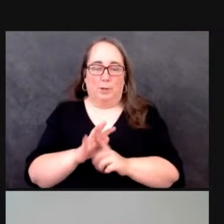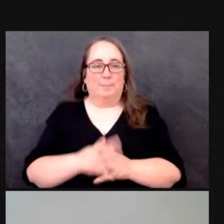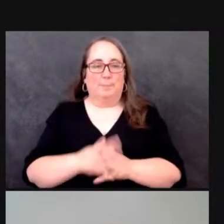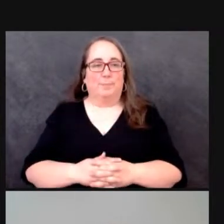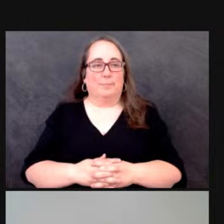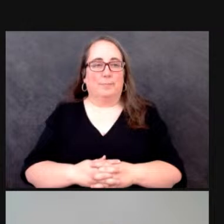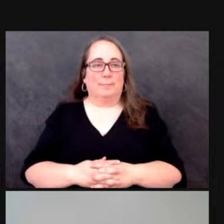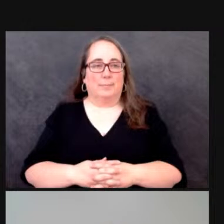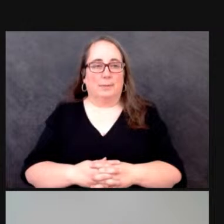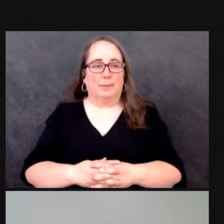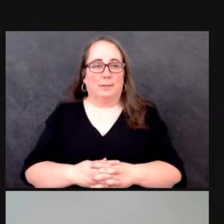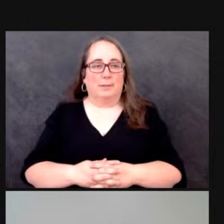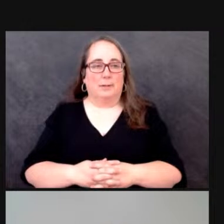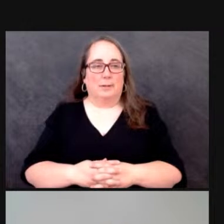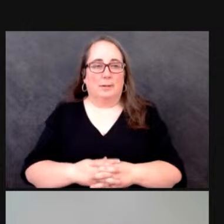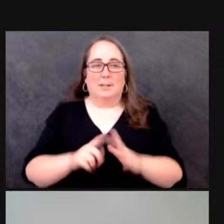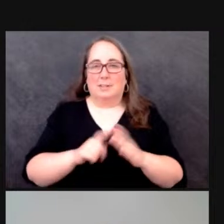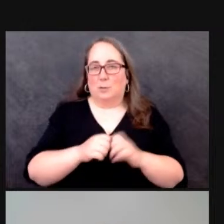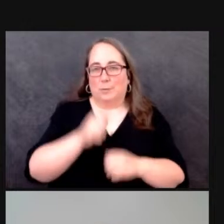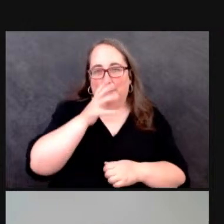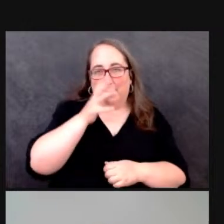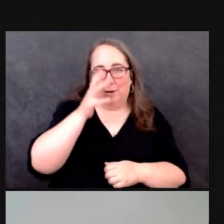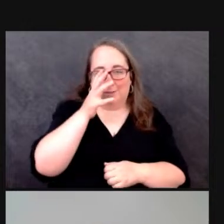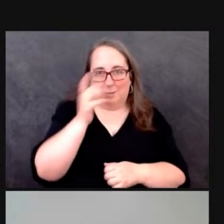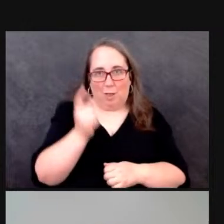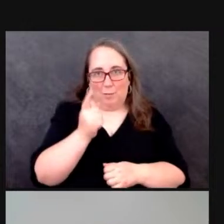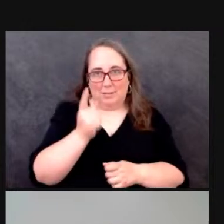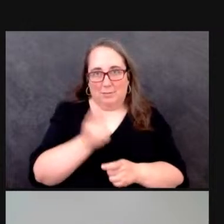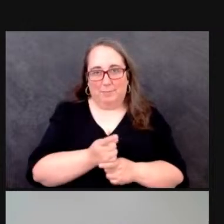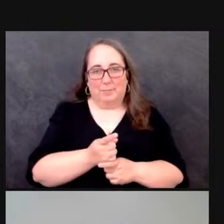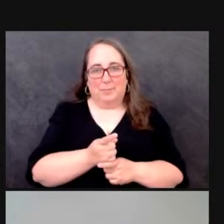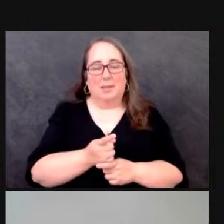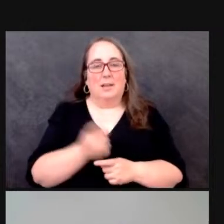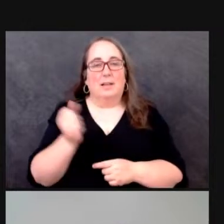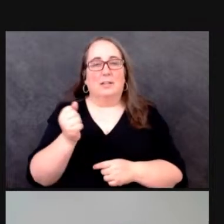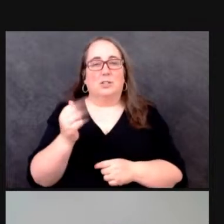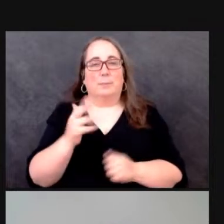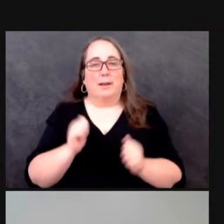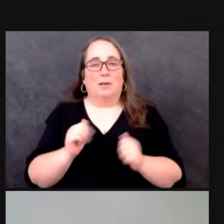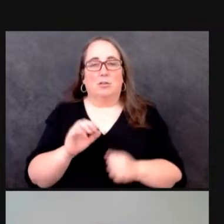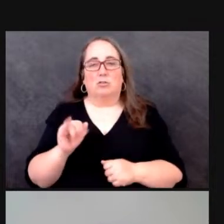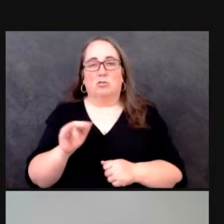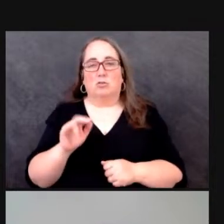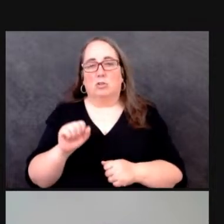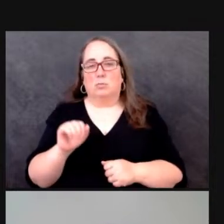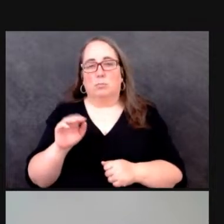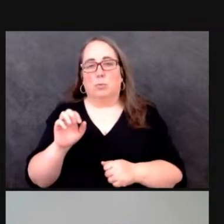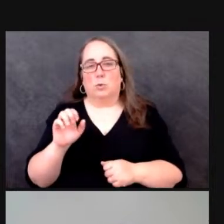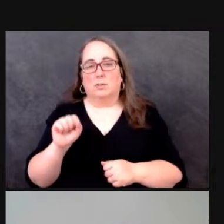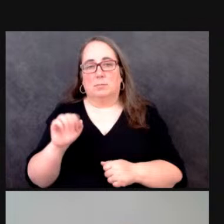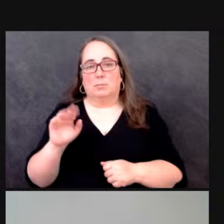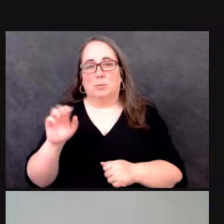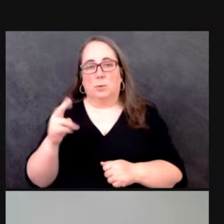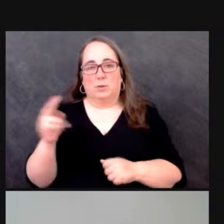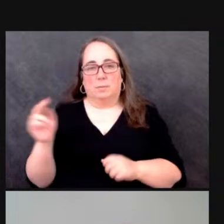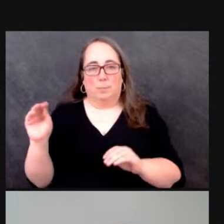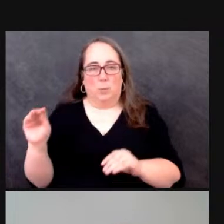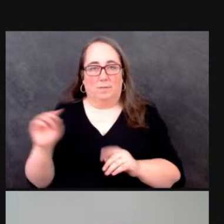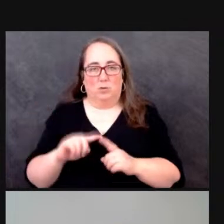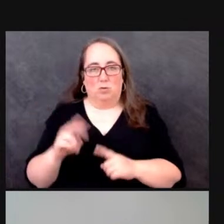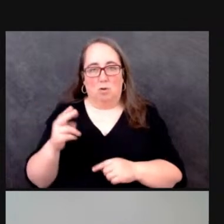It all starts with the parents, doesn't it always? Well-known Shakespearean actor Junius Brutus Booth came to Harford County